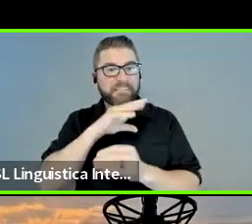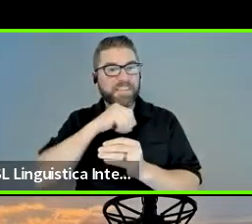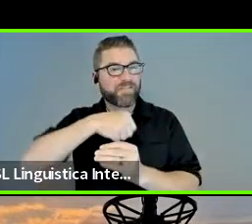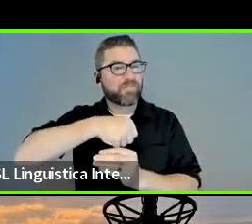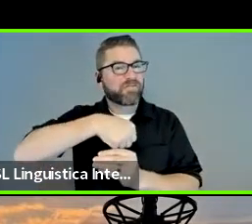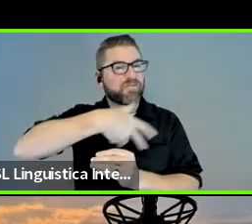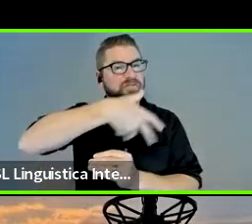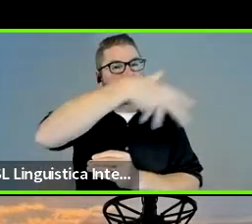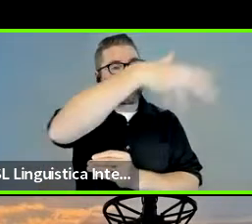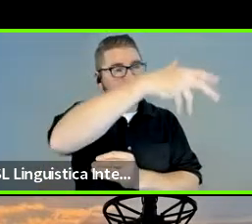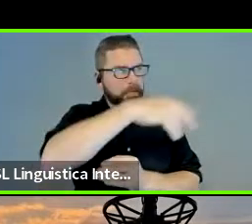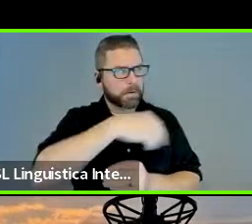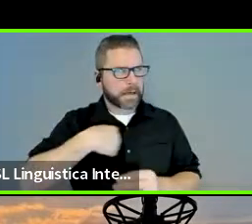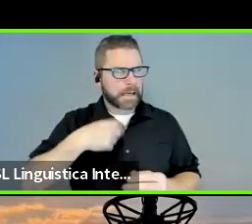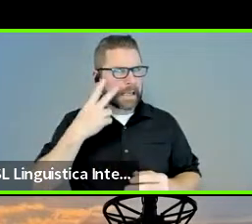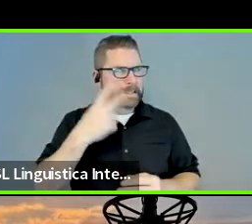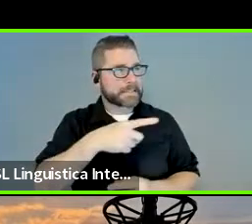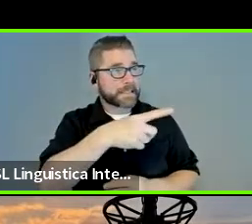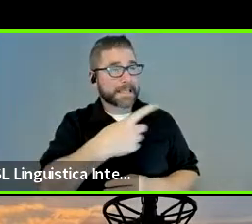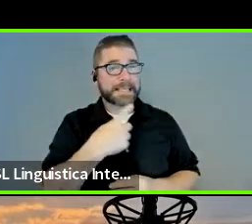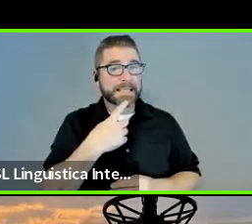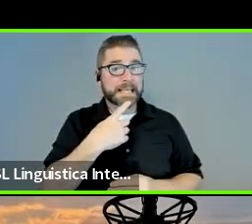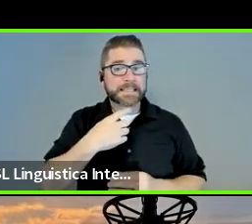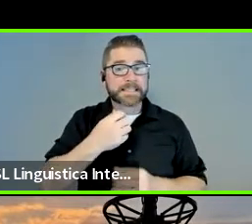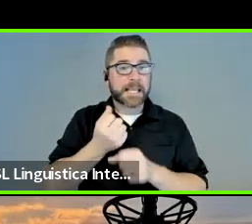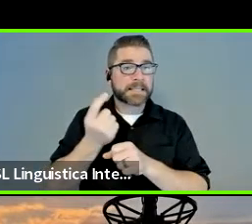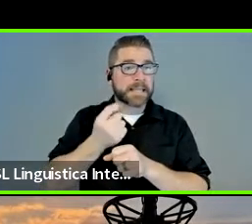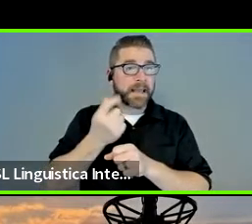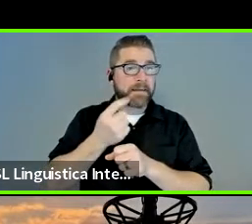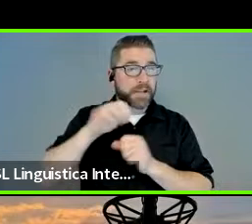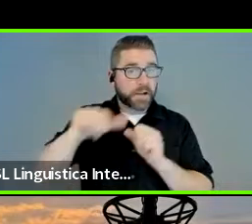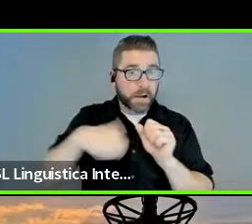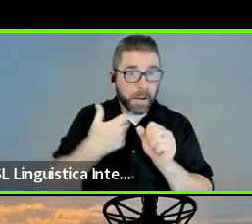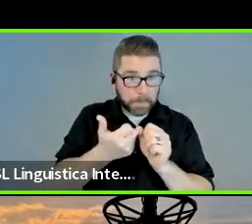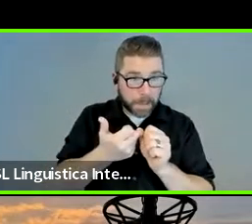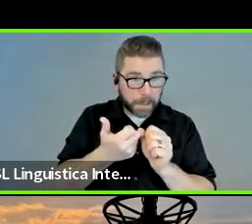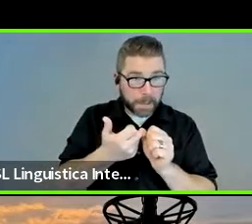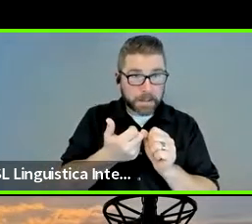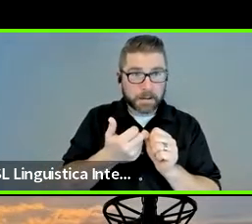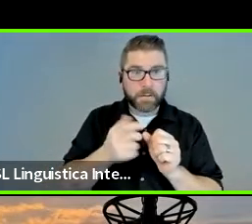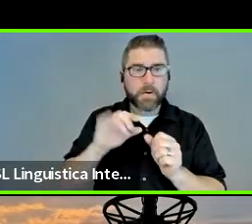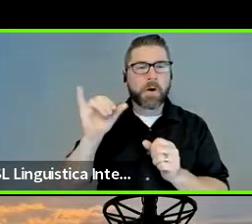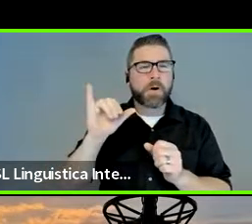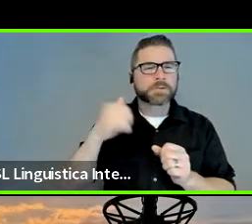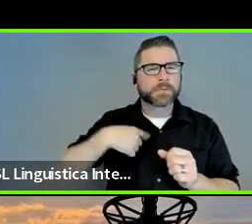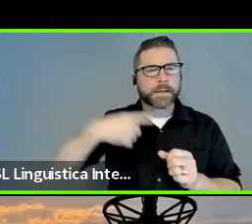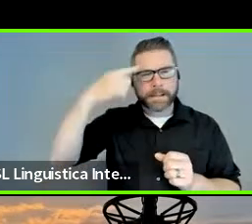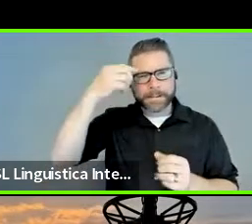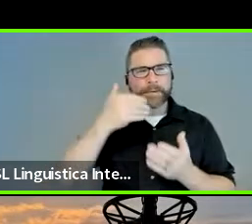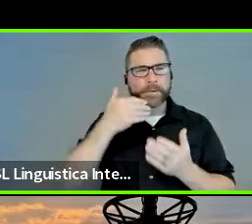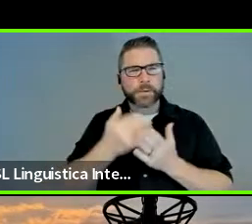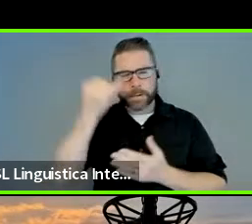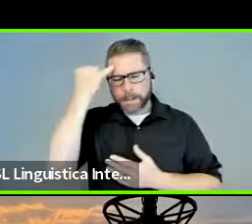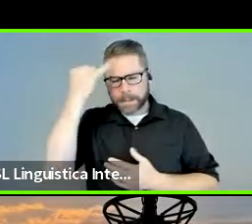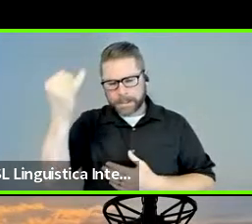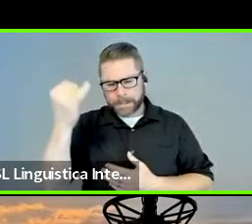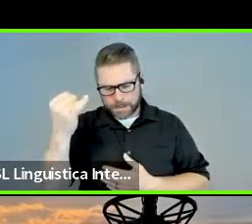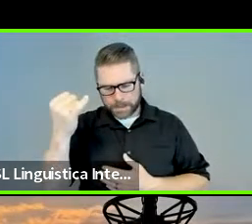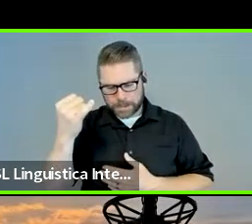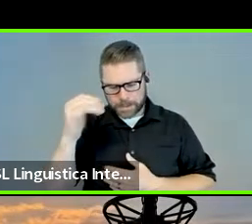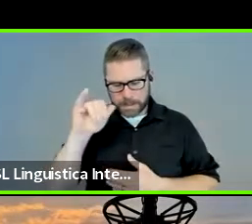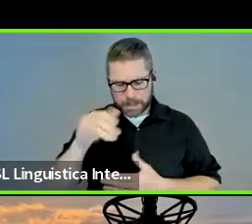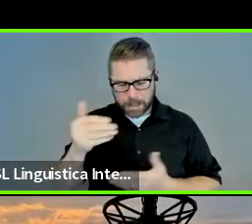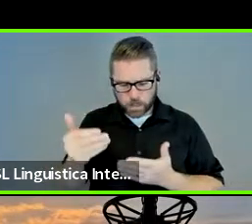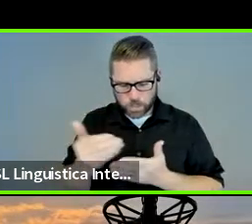update. And also, I think that it would be very good if when we get that we